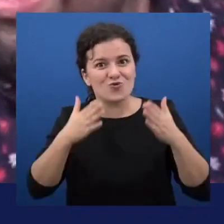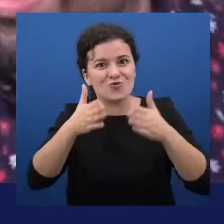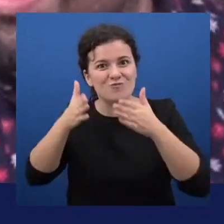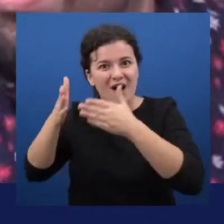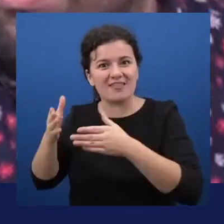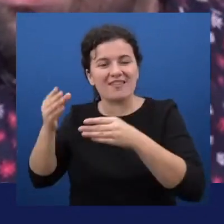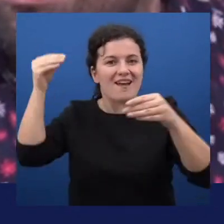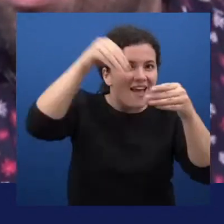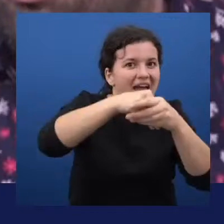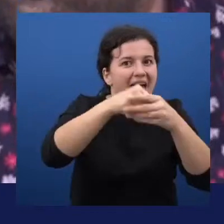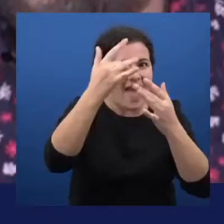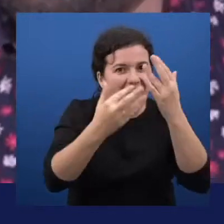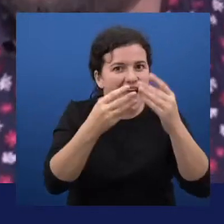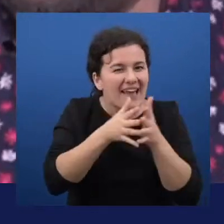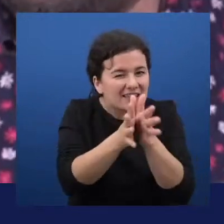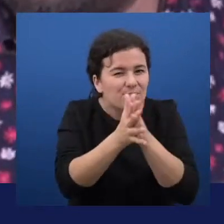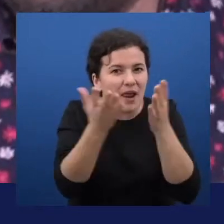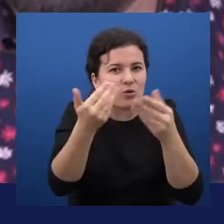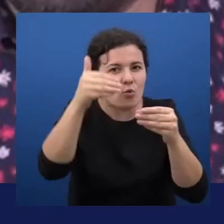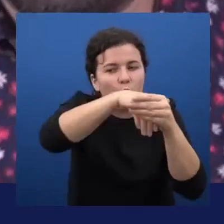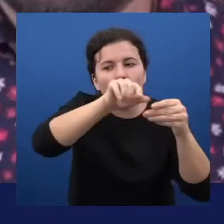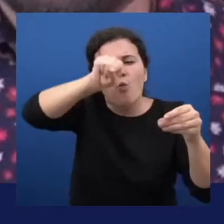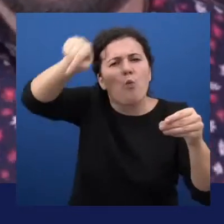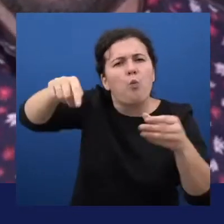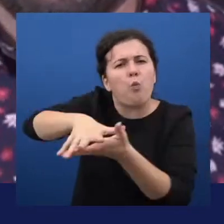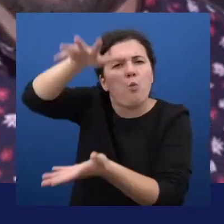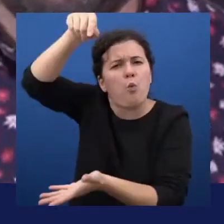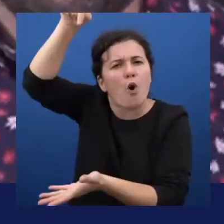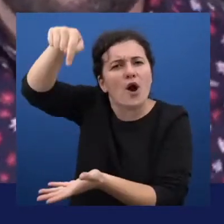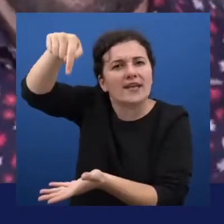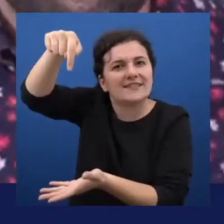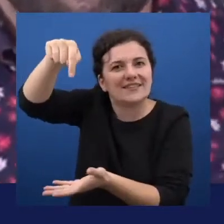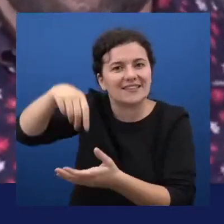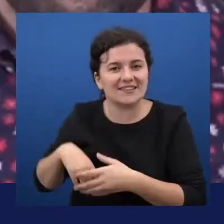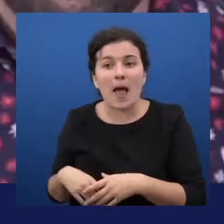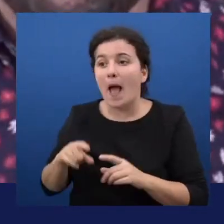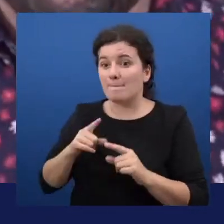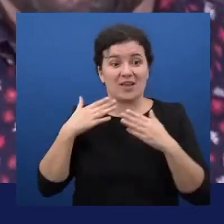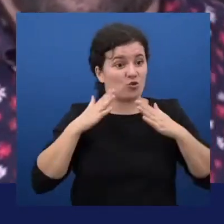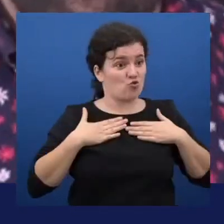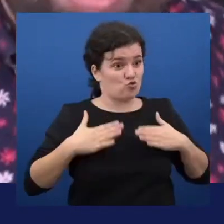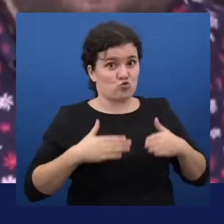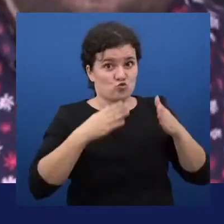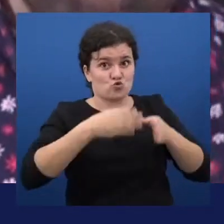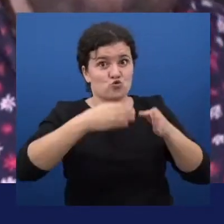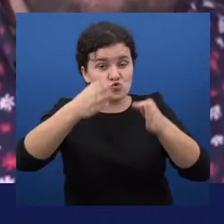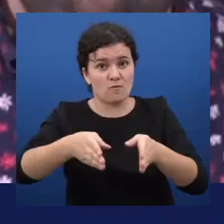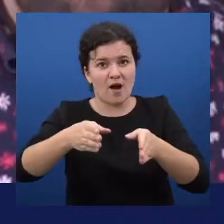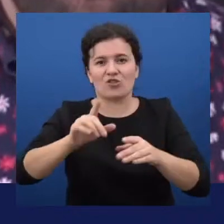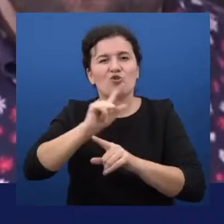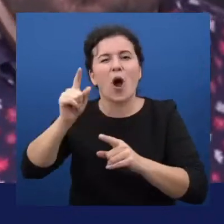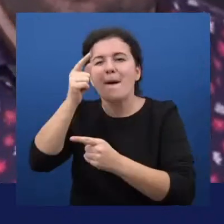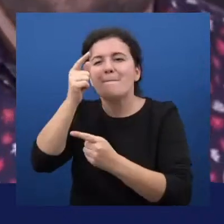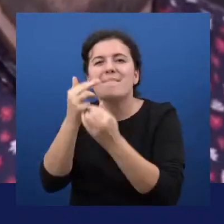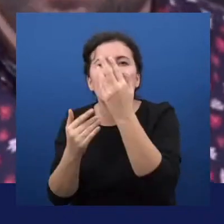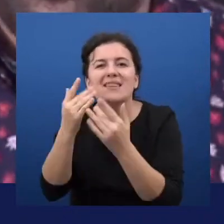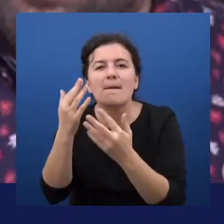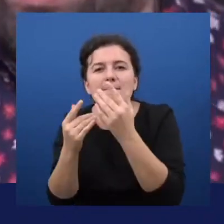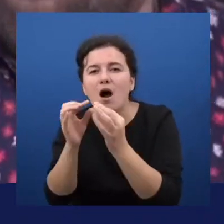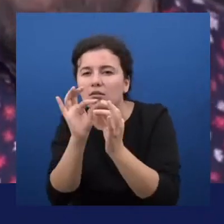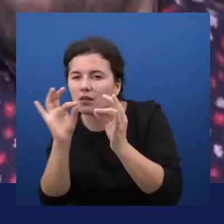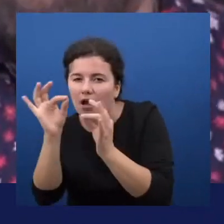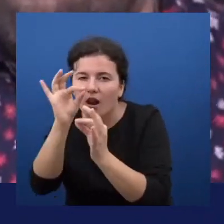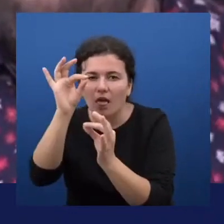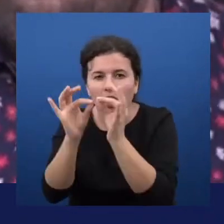way to show. The way you described it sounded like intent rather than content. Yeah.